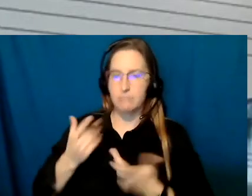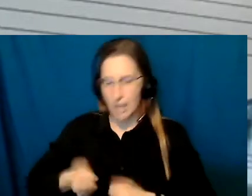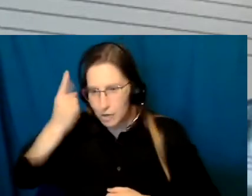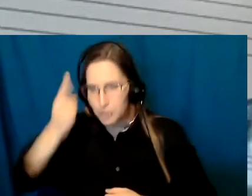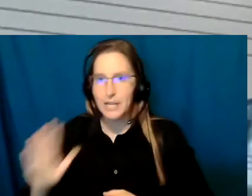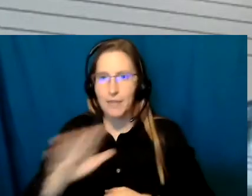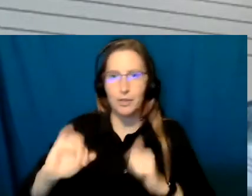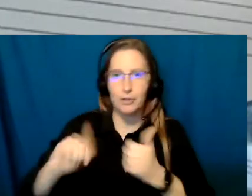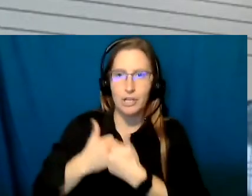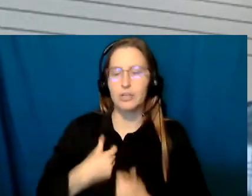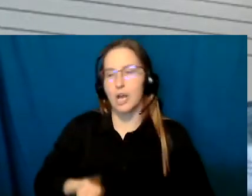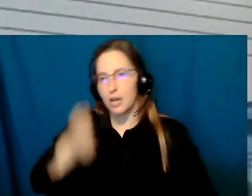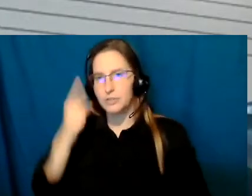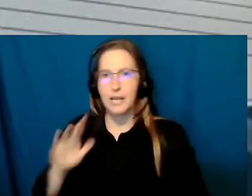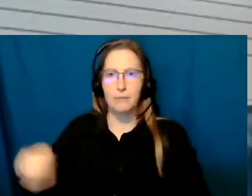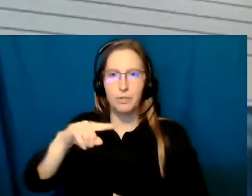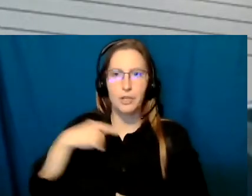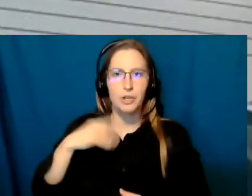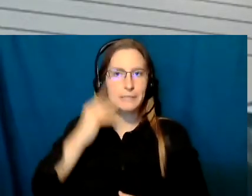that they face.